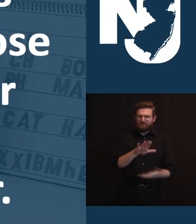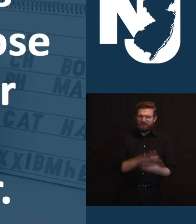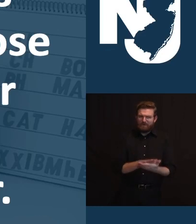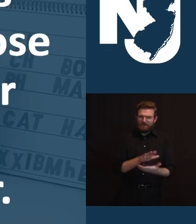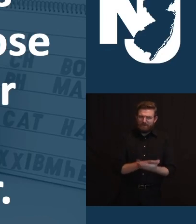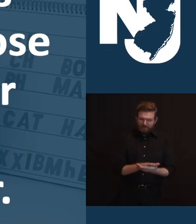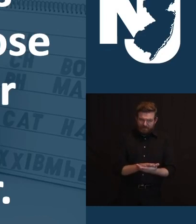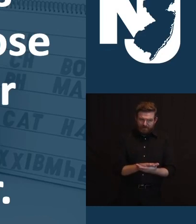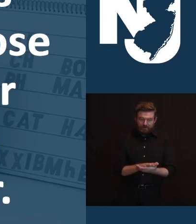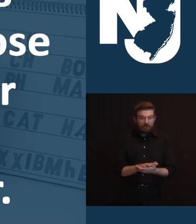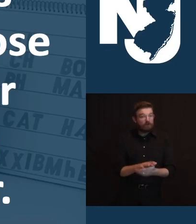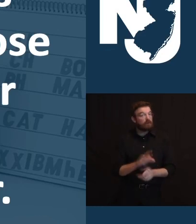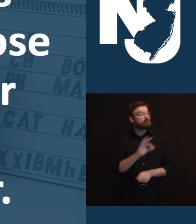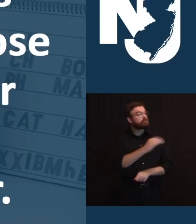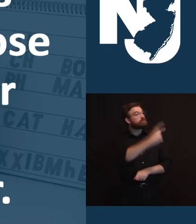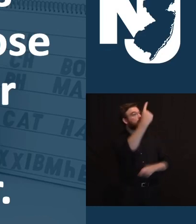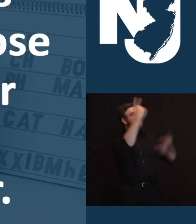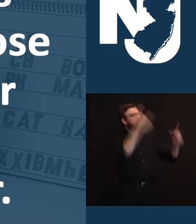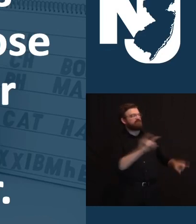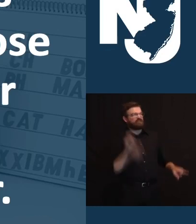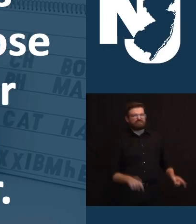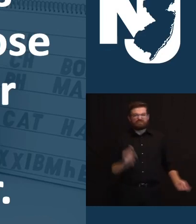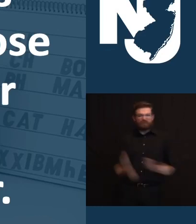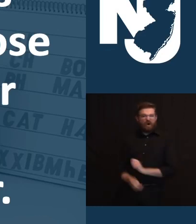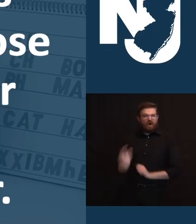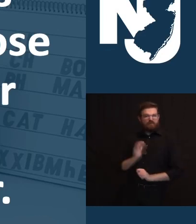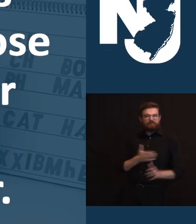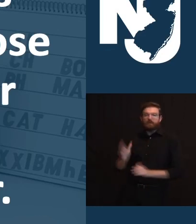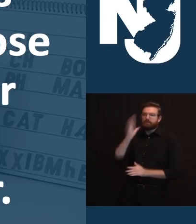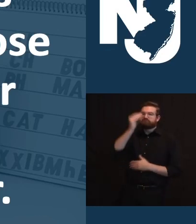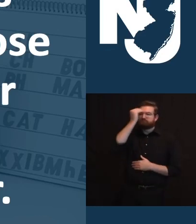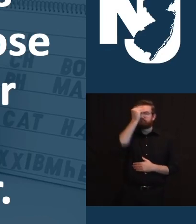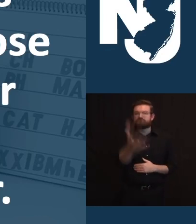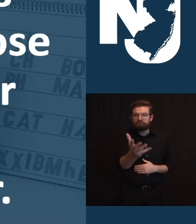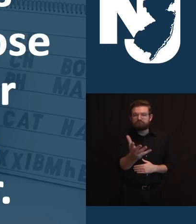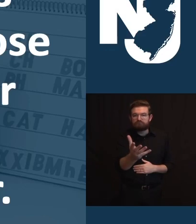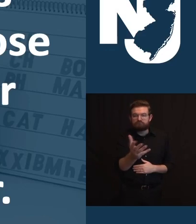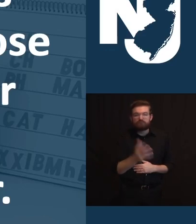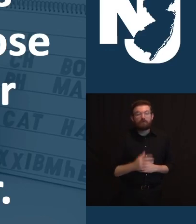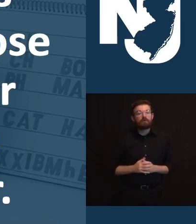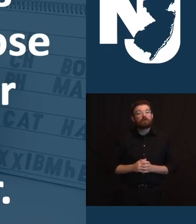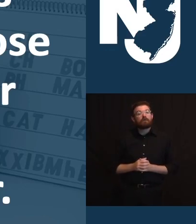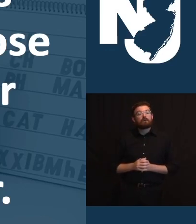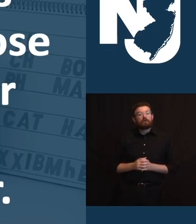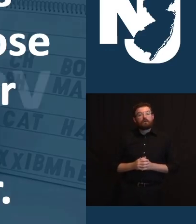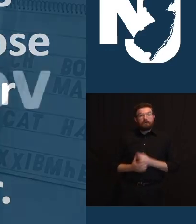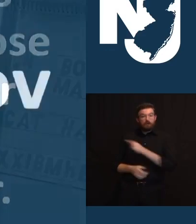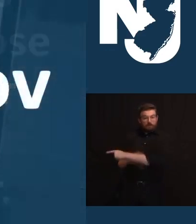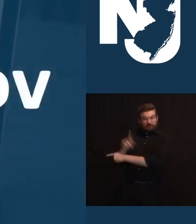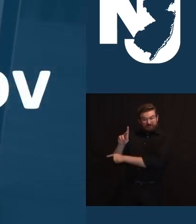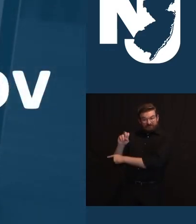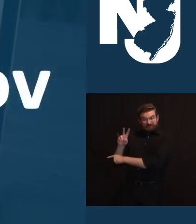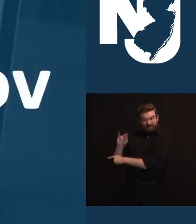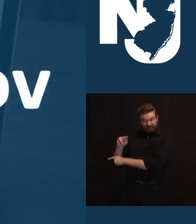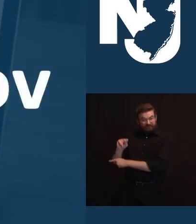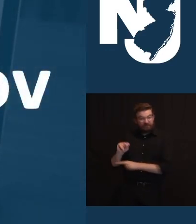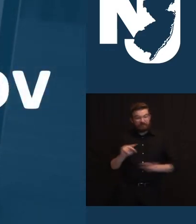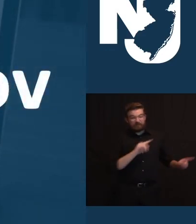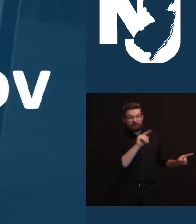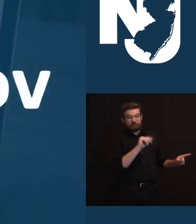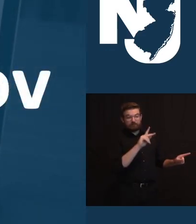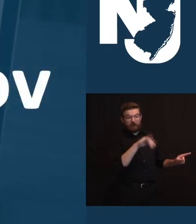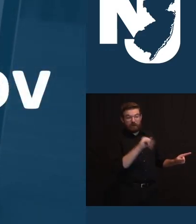and Zakiya will be able to dive more deeply into the details and answer your questions. Next, I want to address the